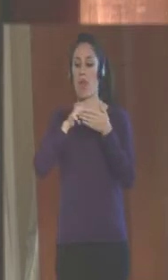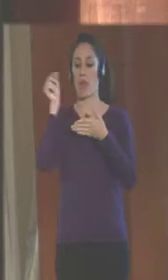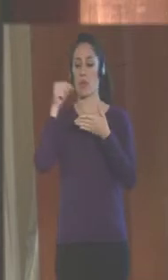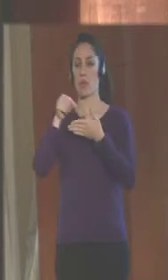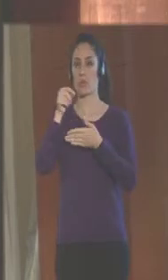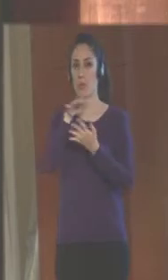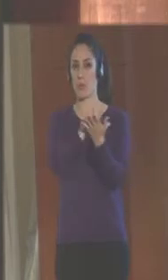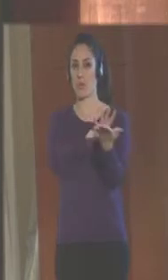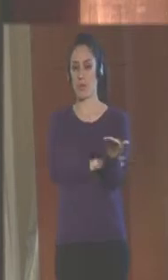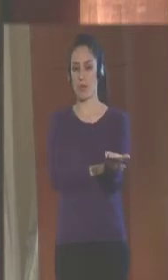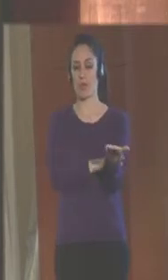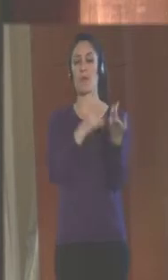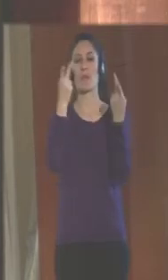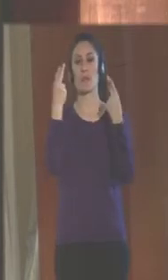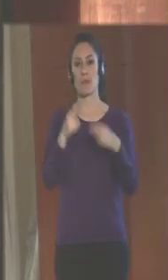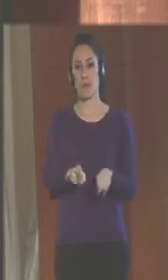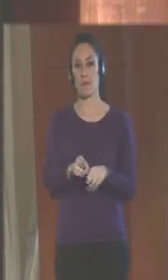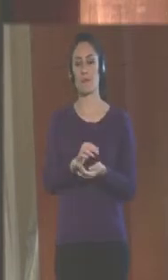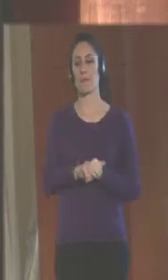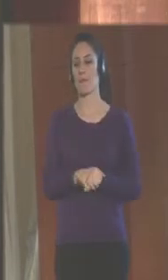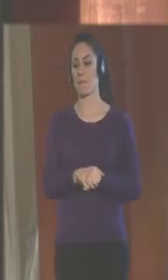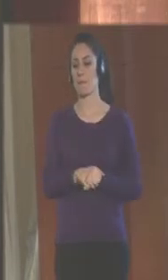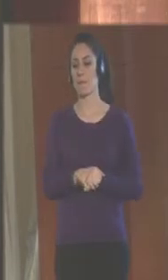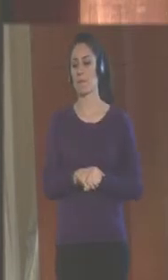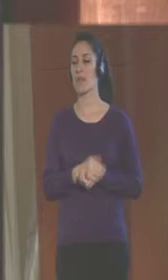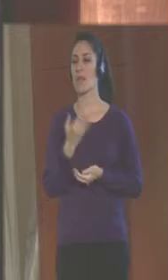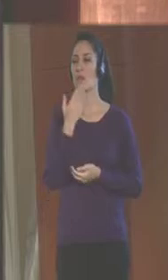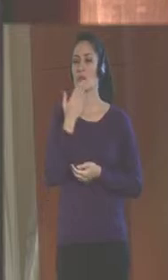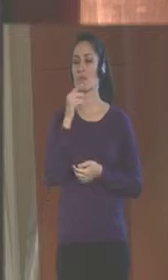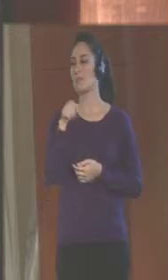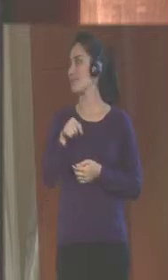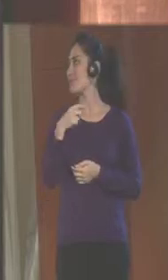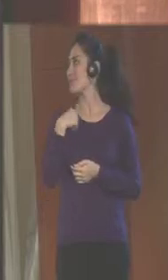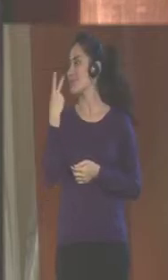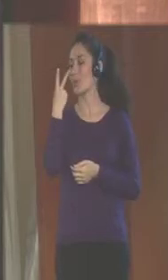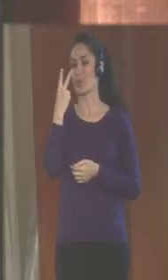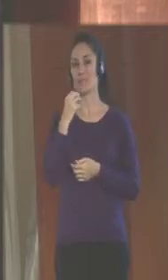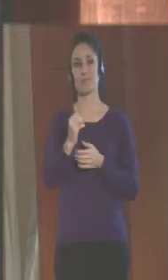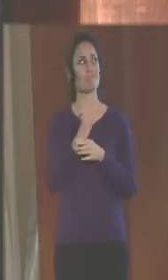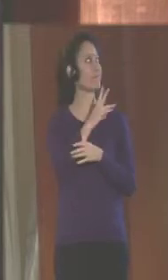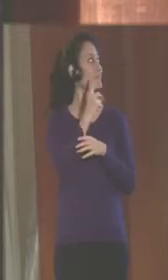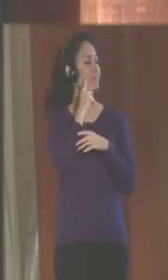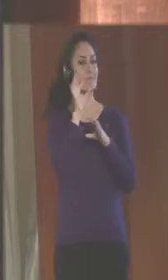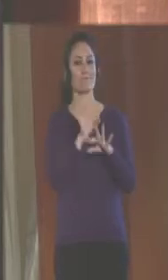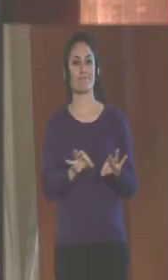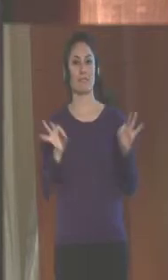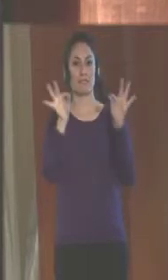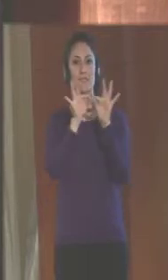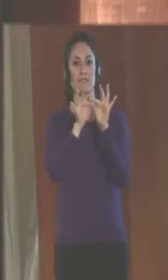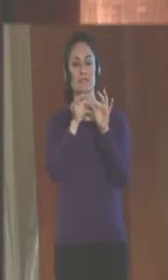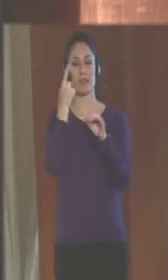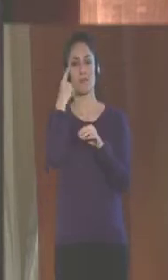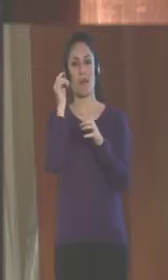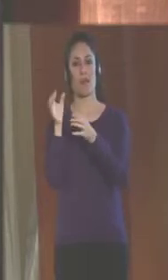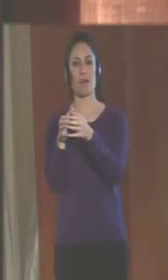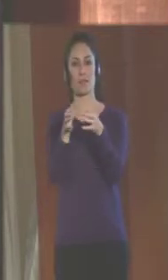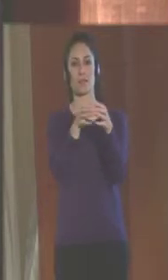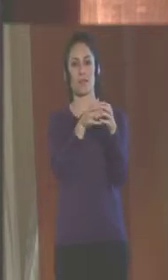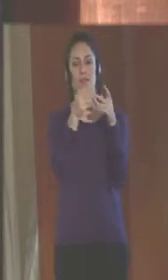have the projects authorized. And so public investment is contemplated,